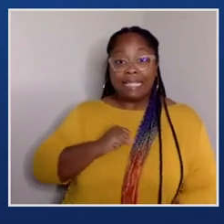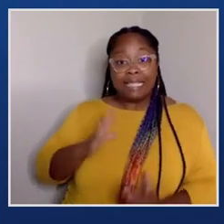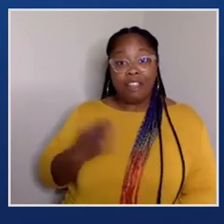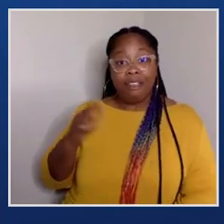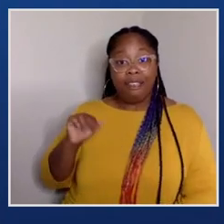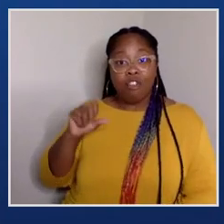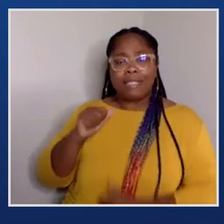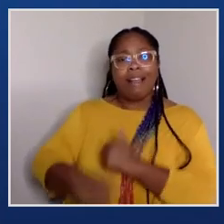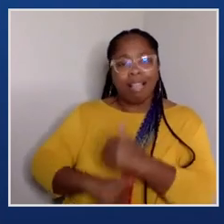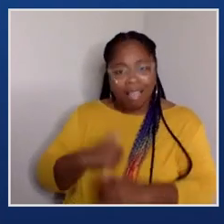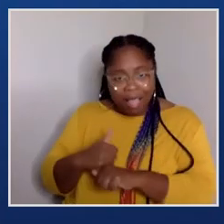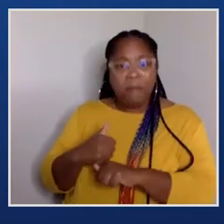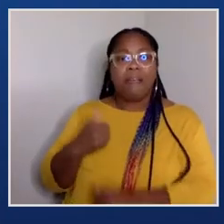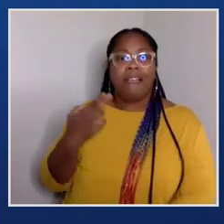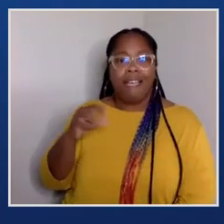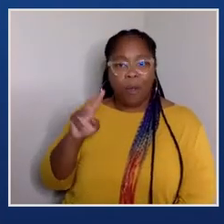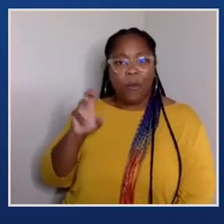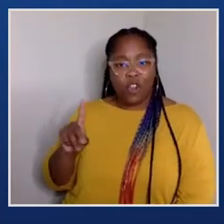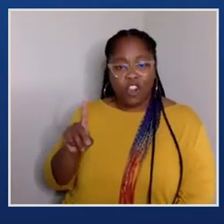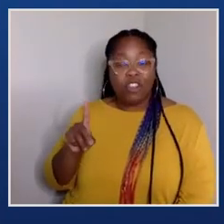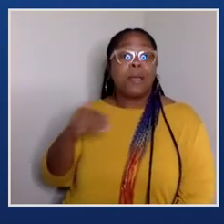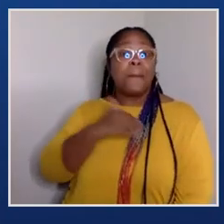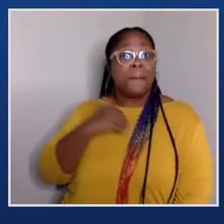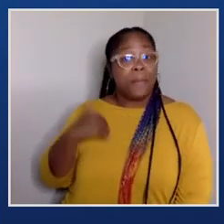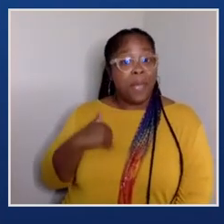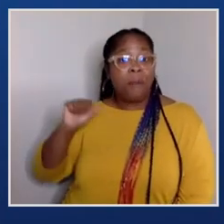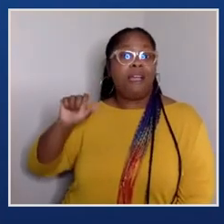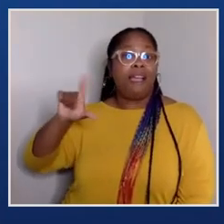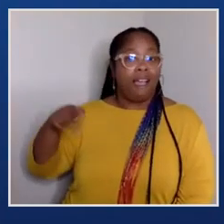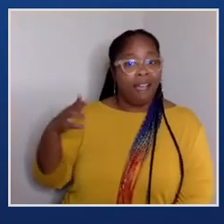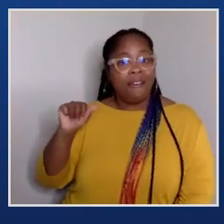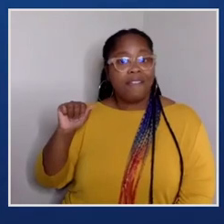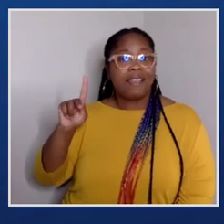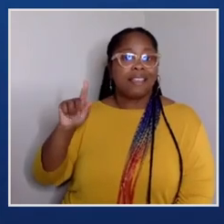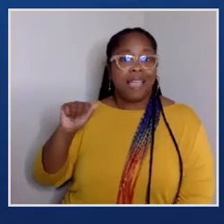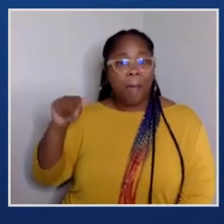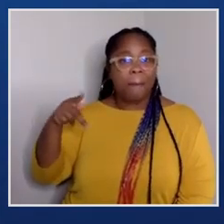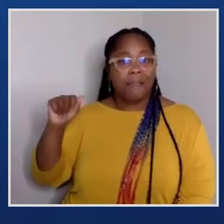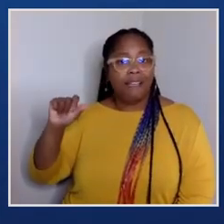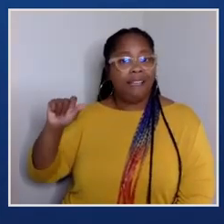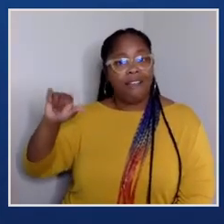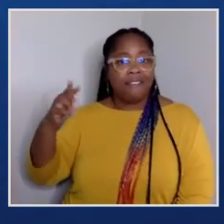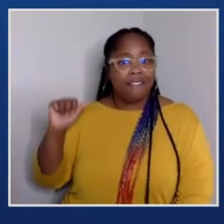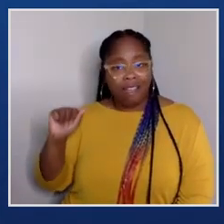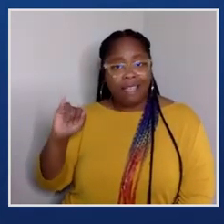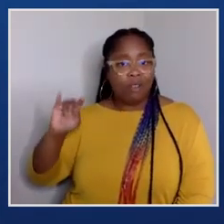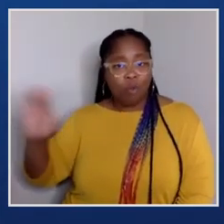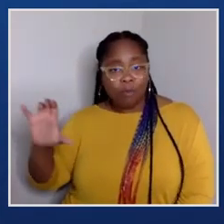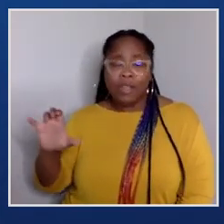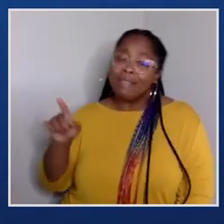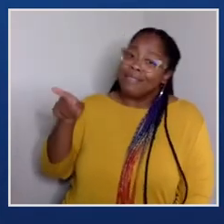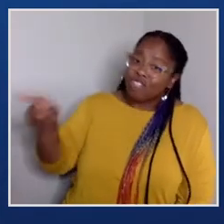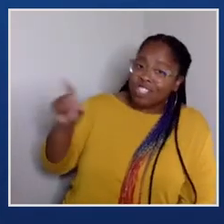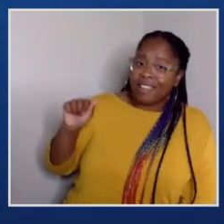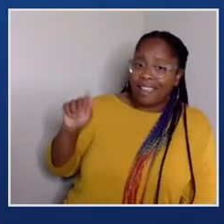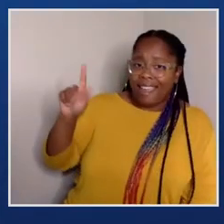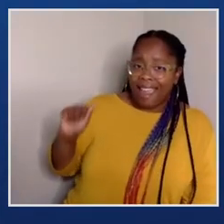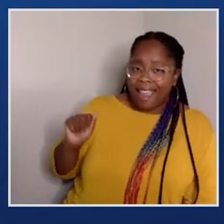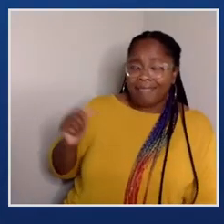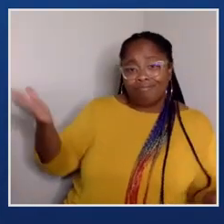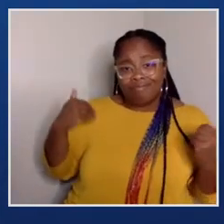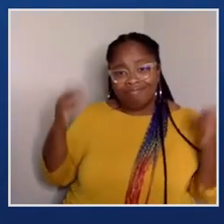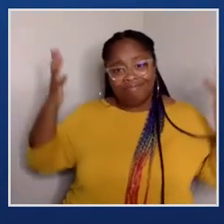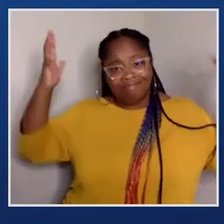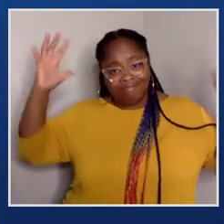a member of Alpha Kappa Alpha Incorporated. Yes, she's an AKA. Please make a whole lot of noise